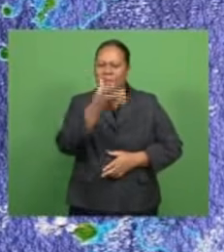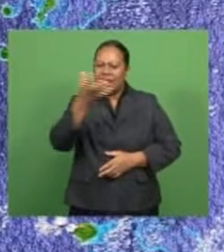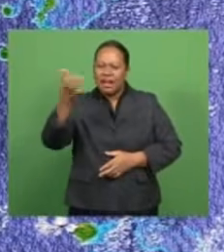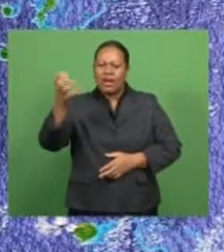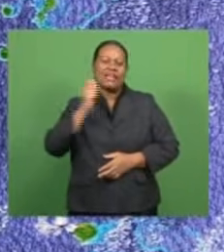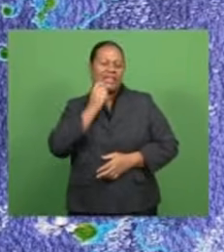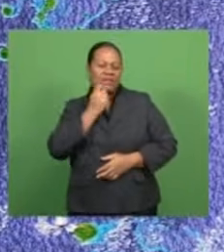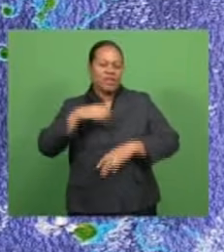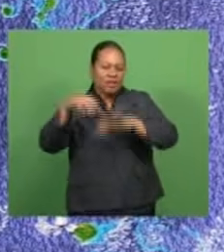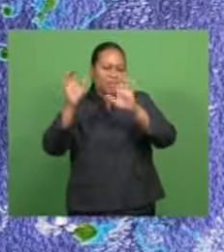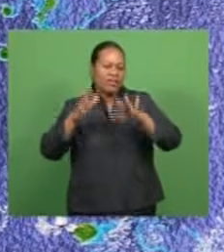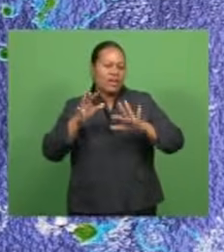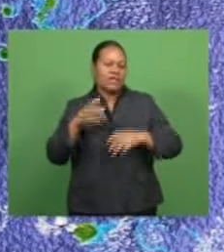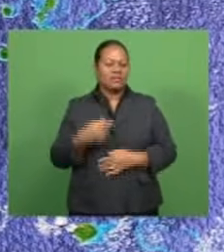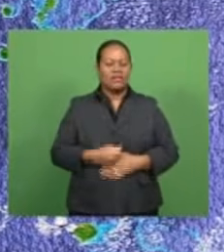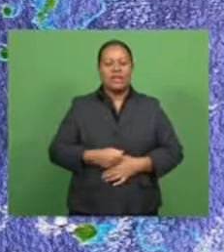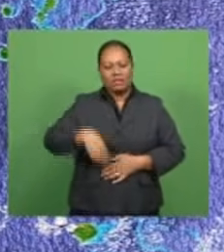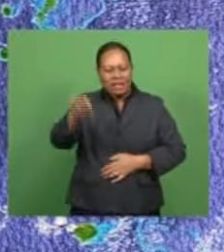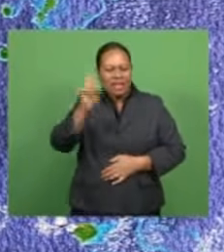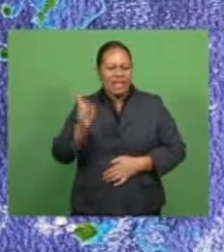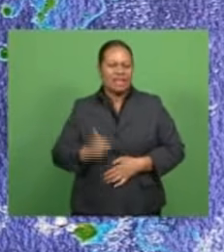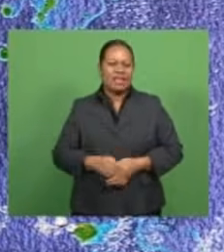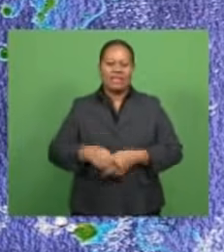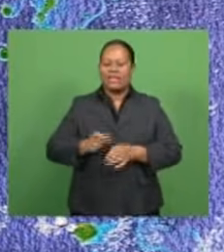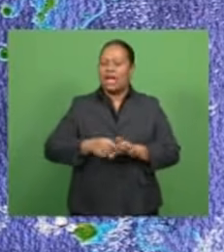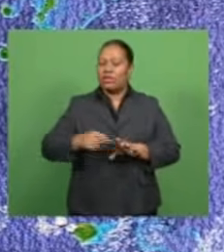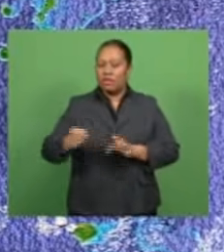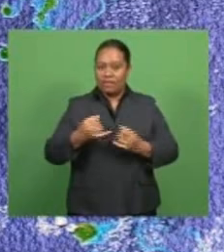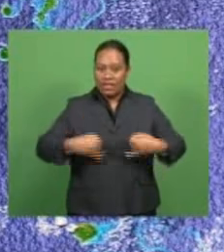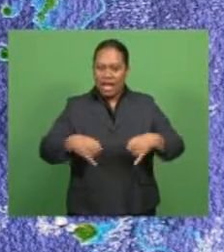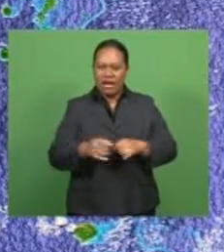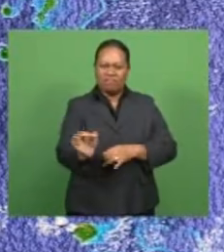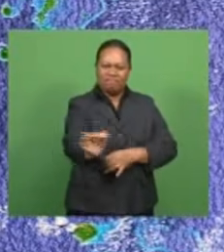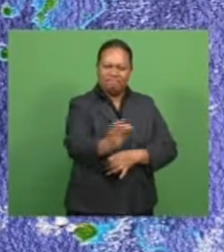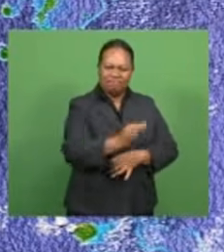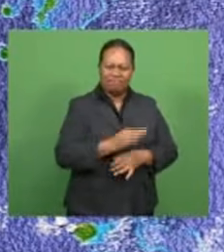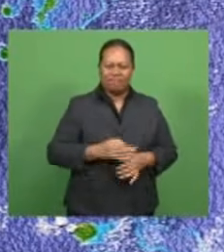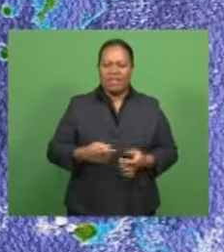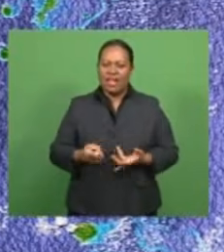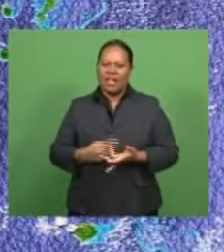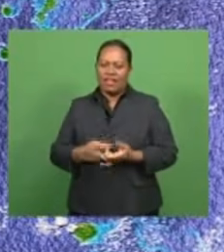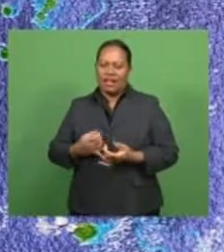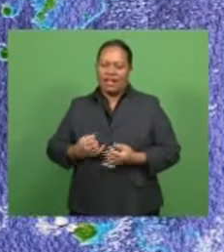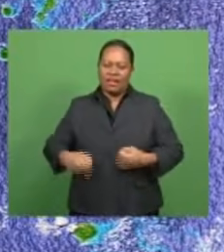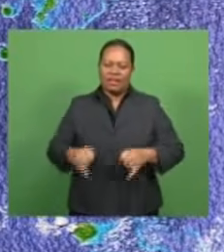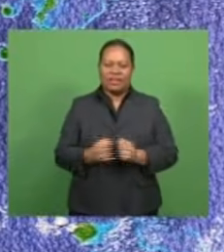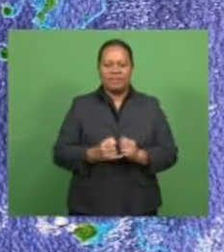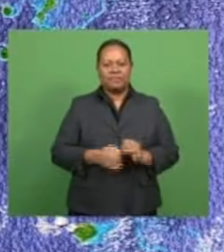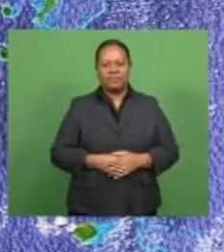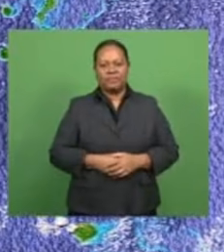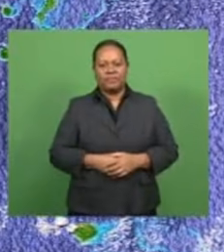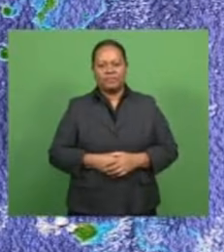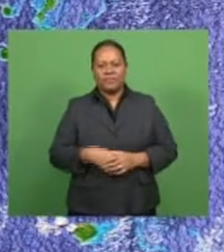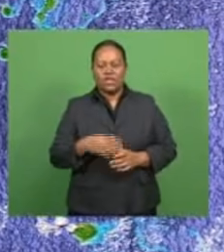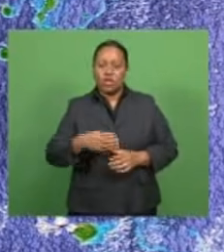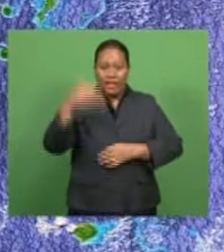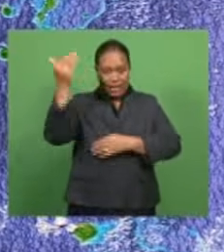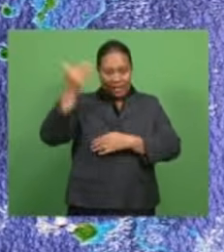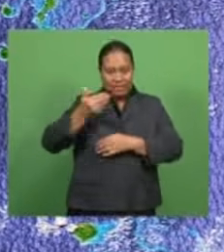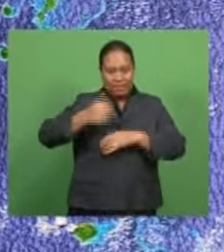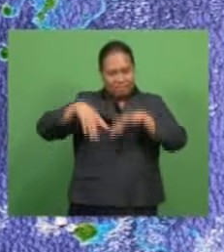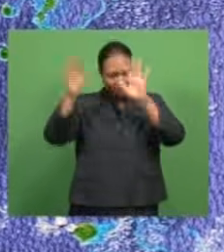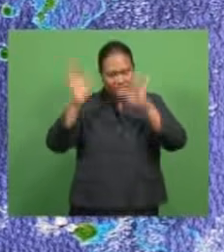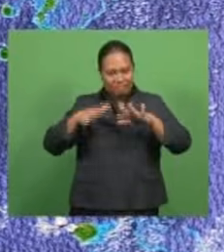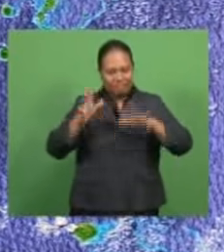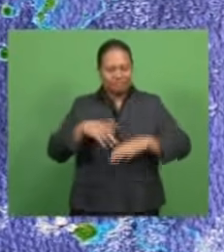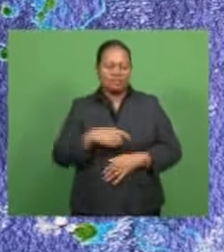some showers and possible thunderstorms over interior and eastern parts of Vitilevu. Elsewhere, afternoon or evening showers